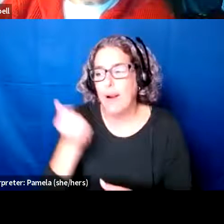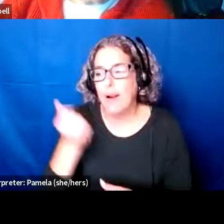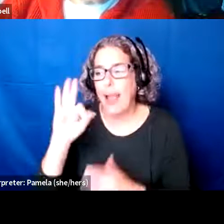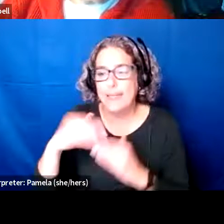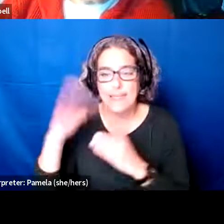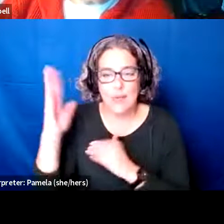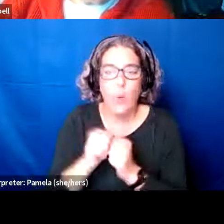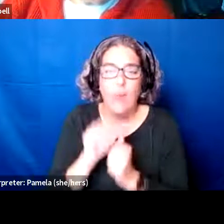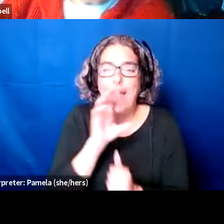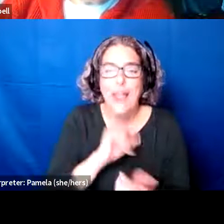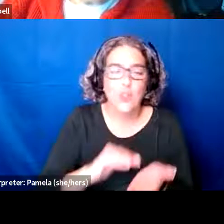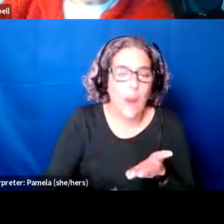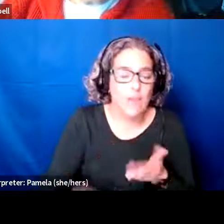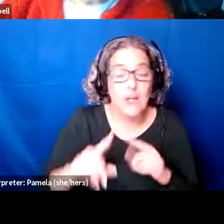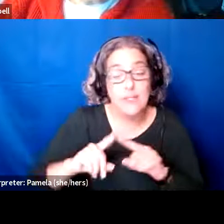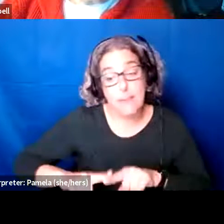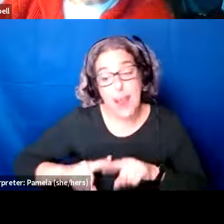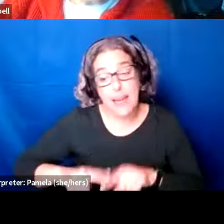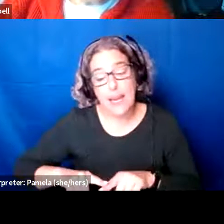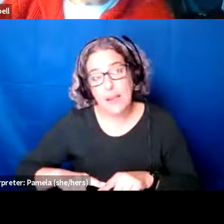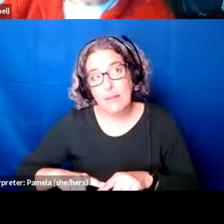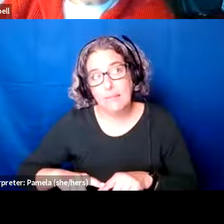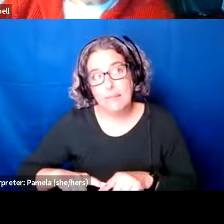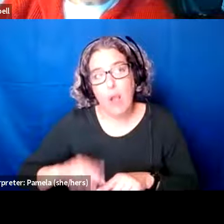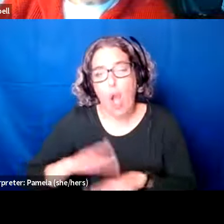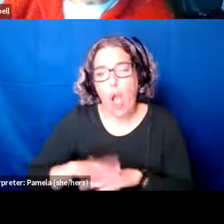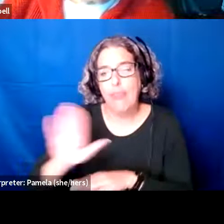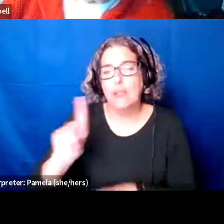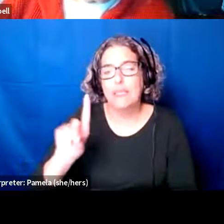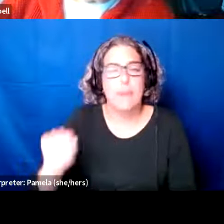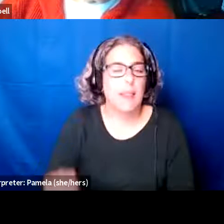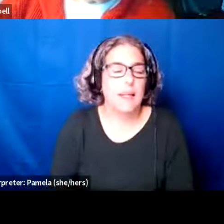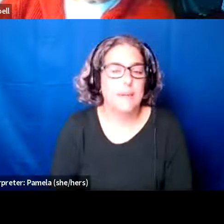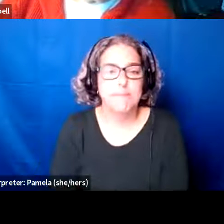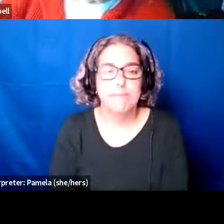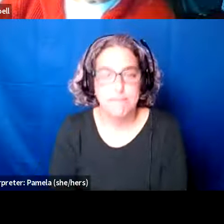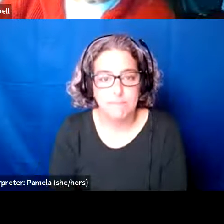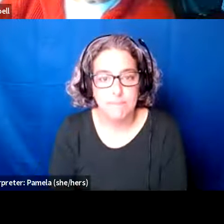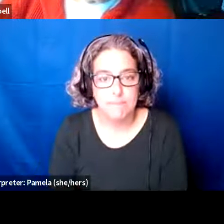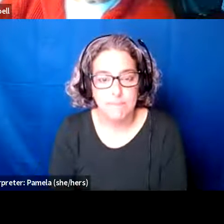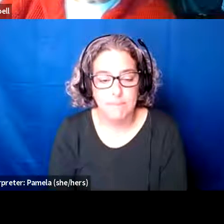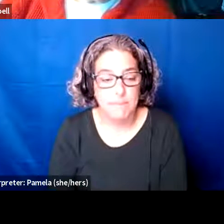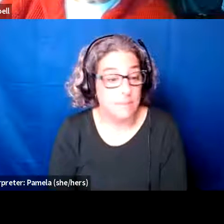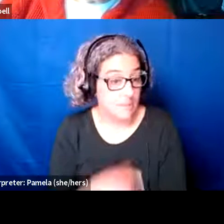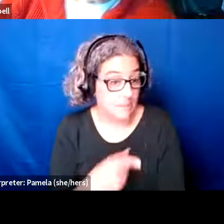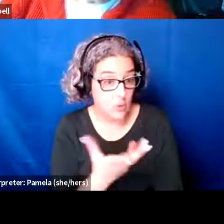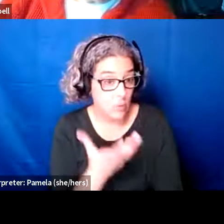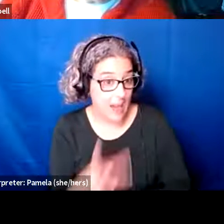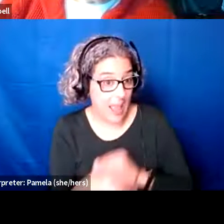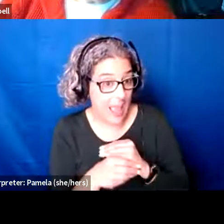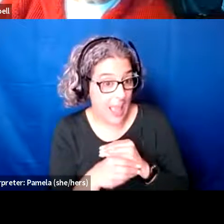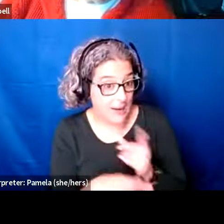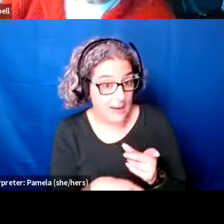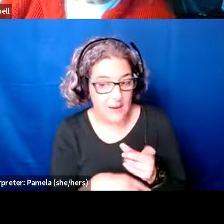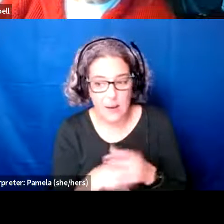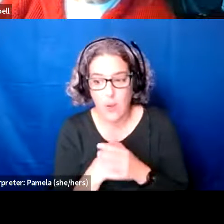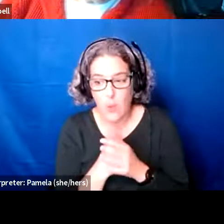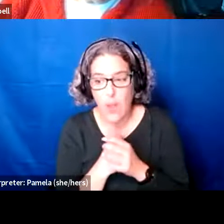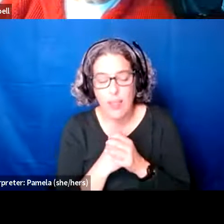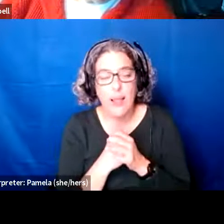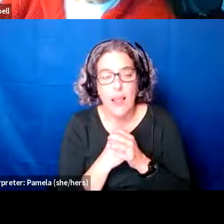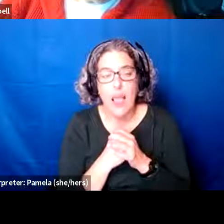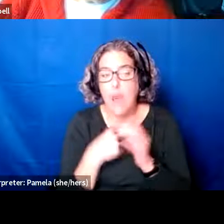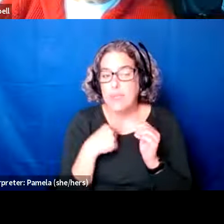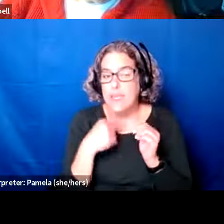age waiver, depending on, I guess, the disability. Thank you. Carla, did you have anything to add to that? Well, I was just going to say that